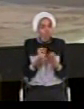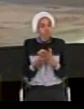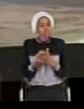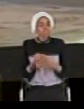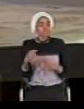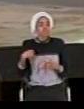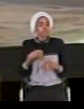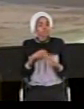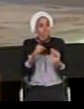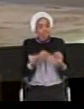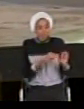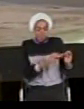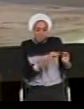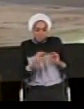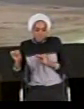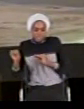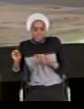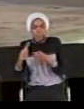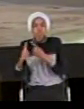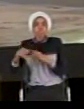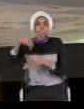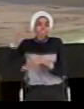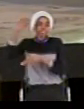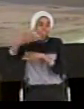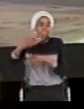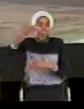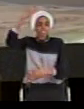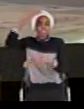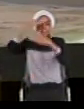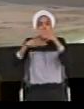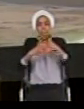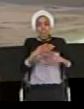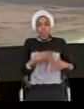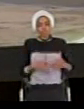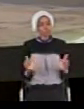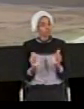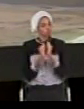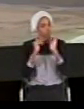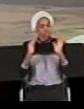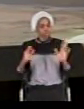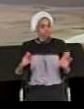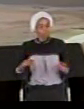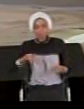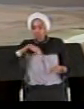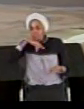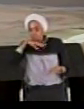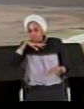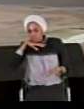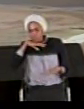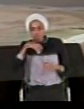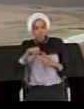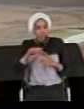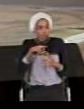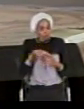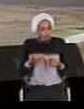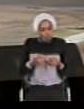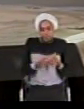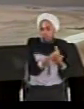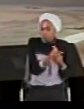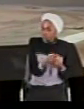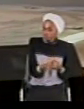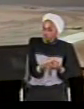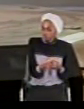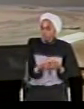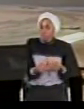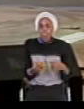can pass to the next generation without any mutilation or adulteration.